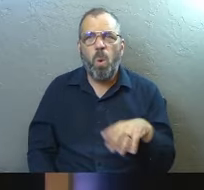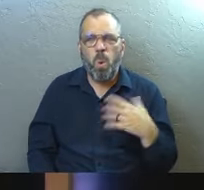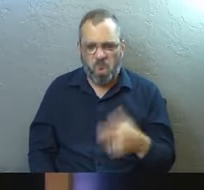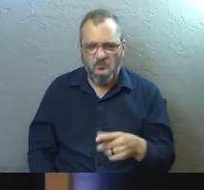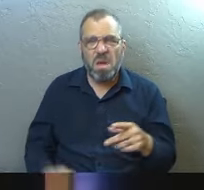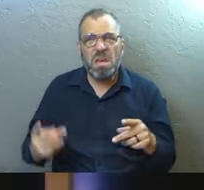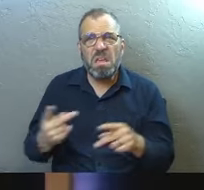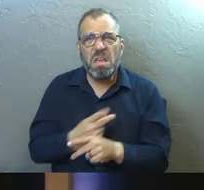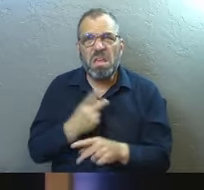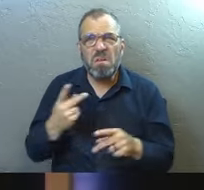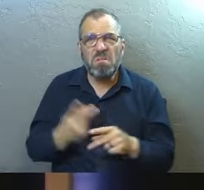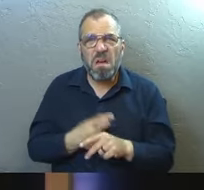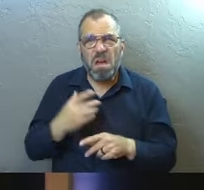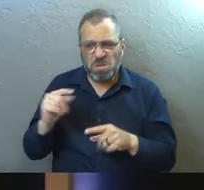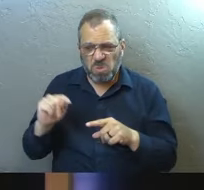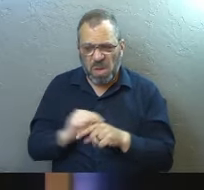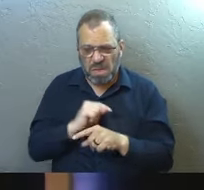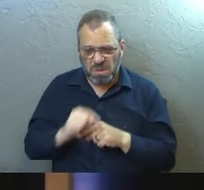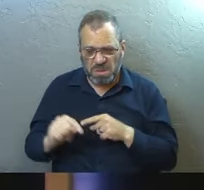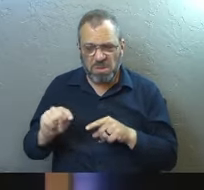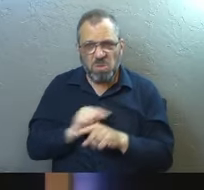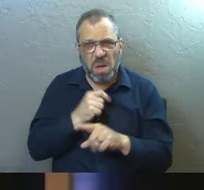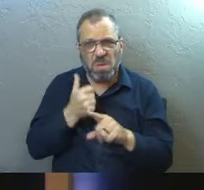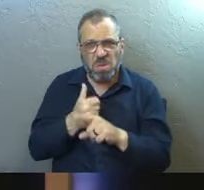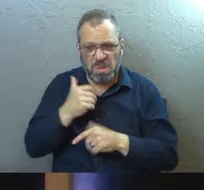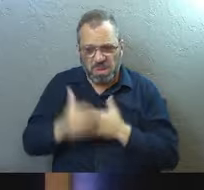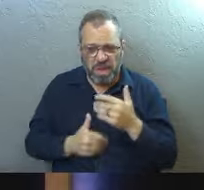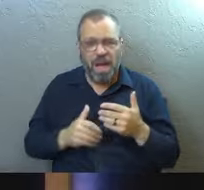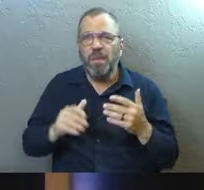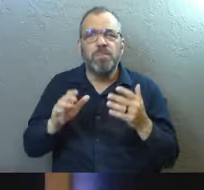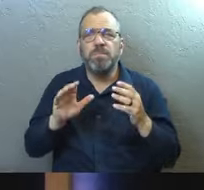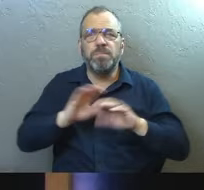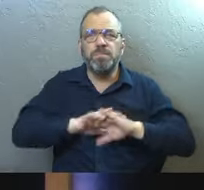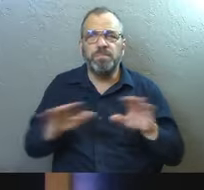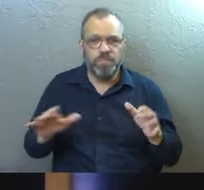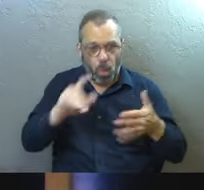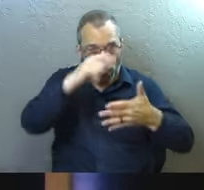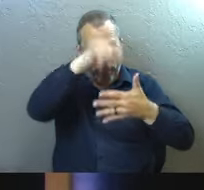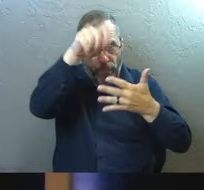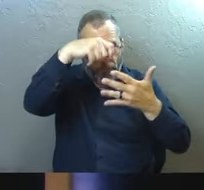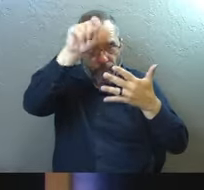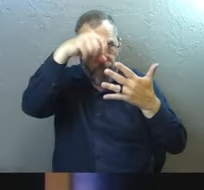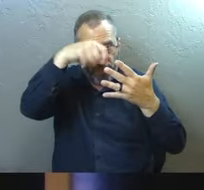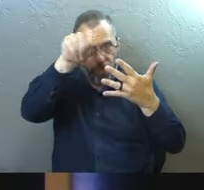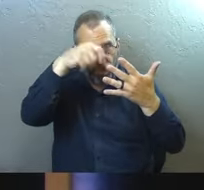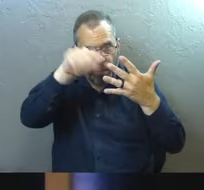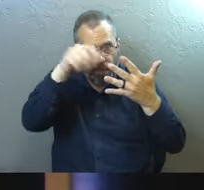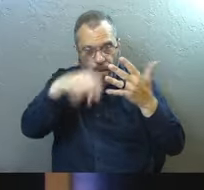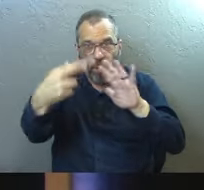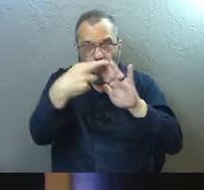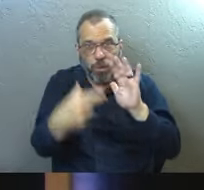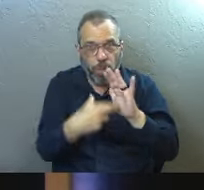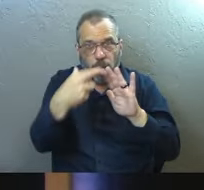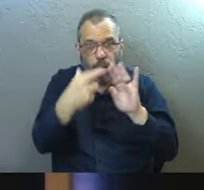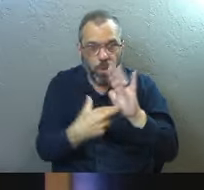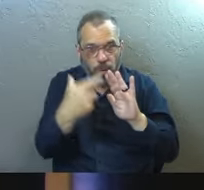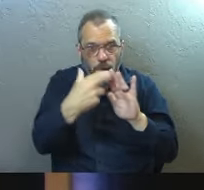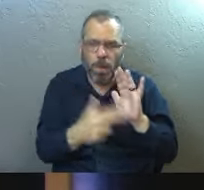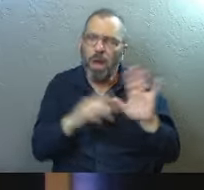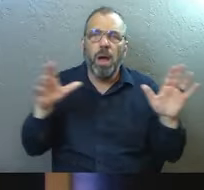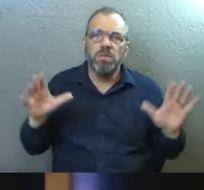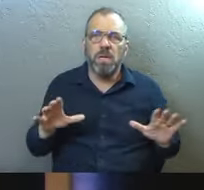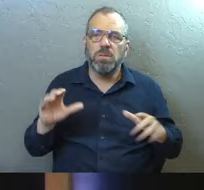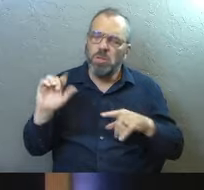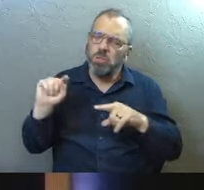this thing out. Gradually train yourself. And don't go to check boxes. Don't have all the rules in the set. This is what it is. But